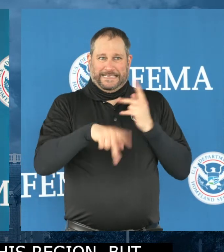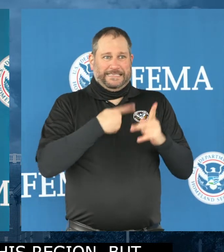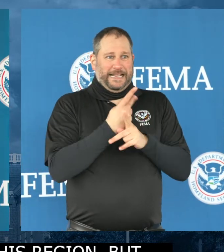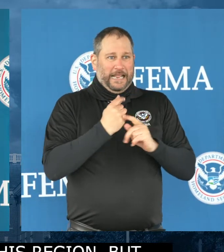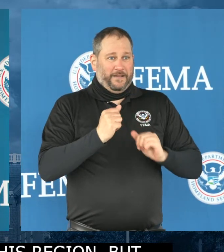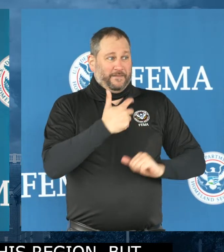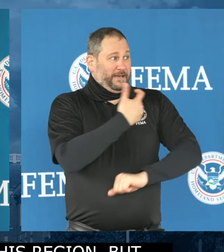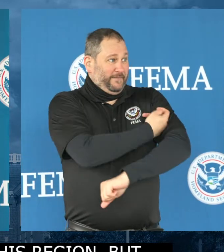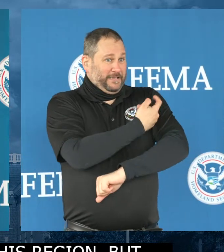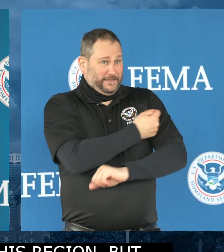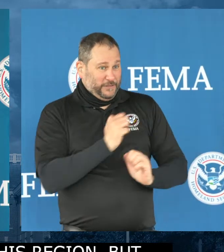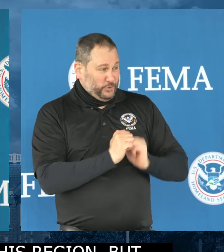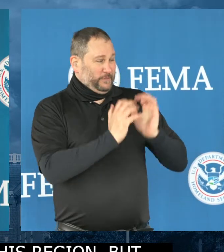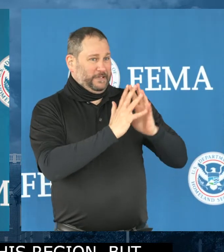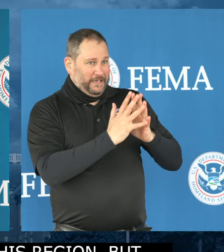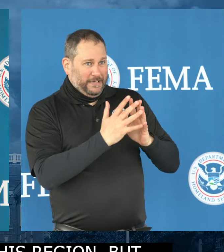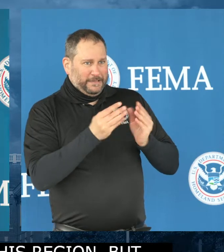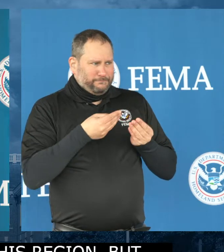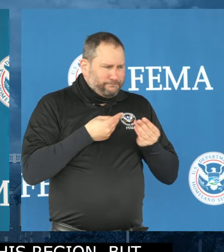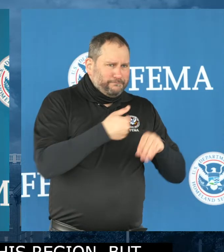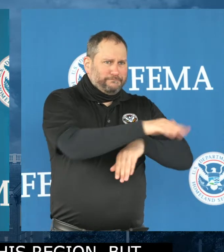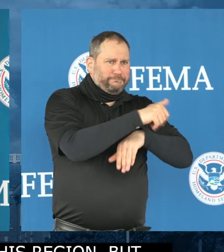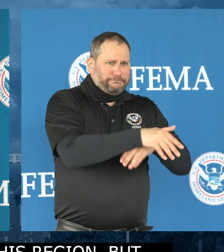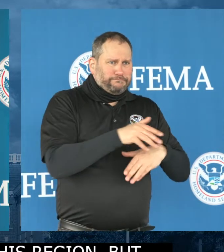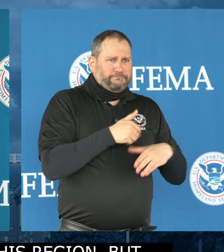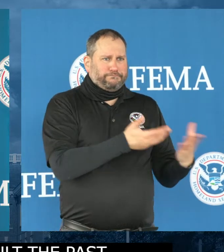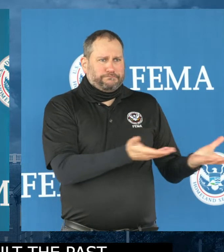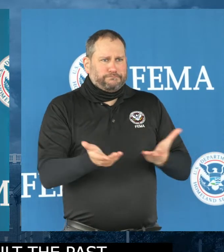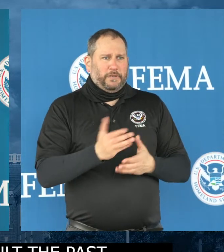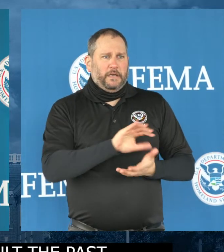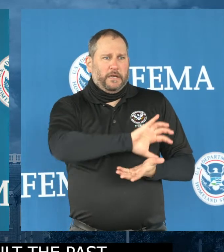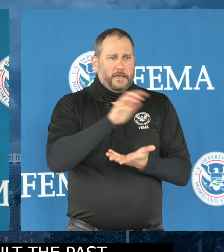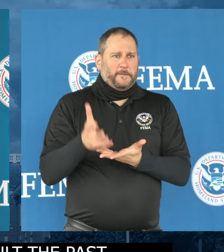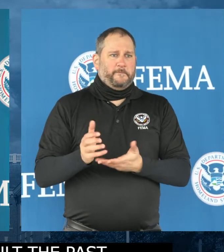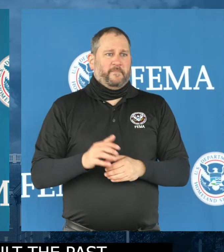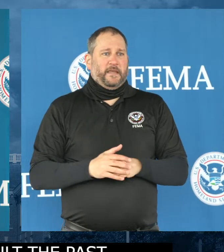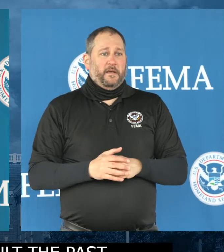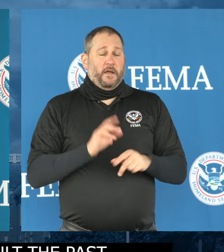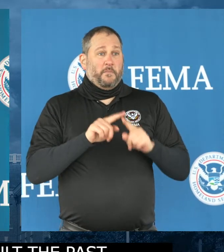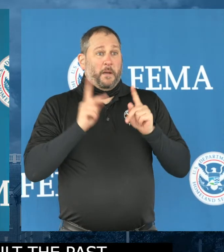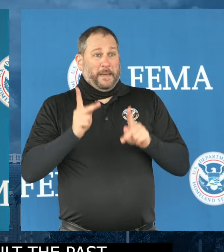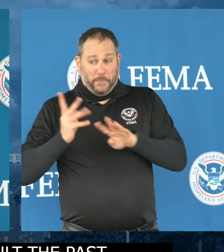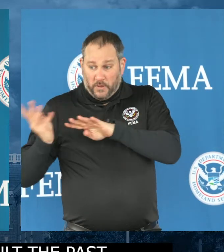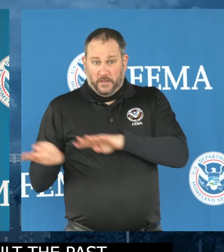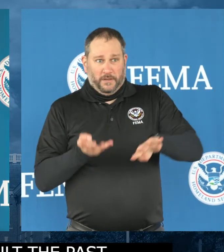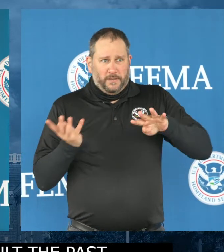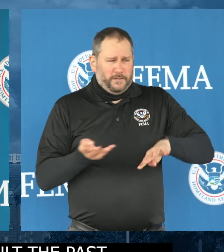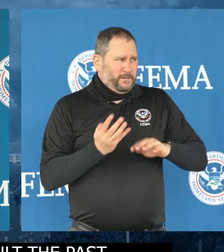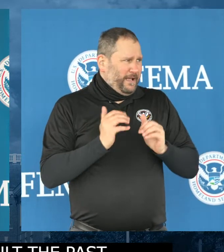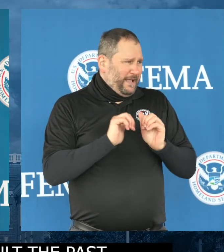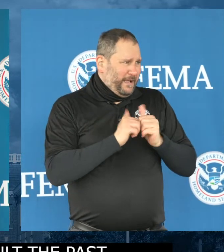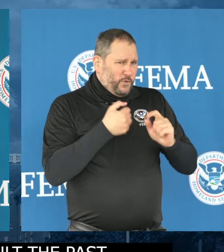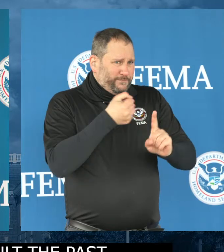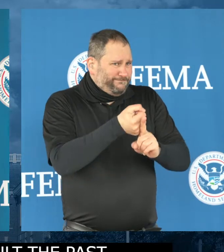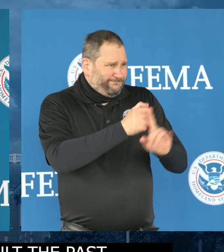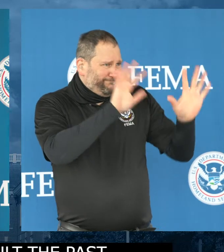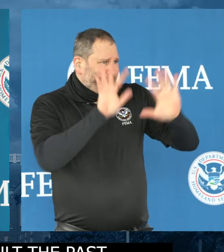needs to go, and then also getting people to those vaccine sites given the weather conditions? Okay, so